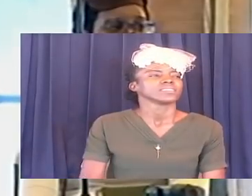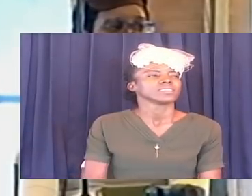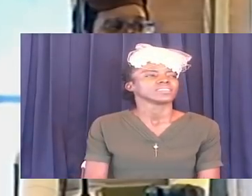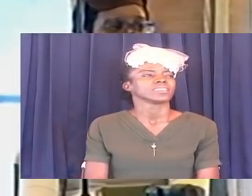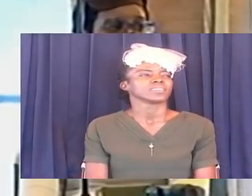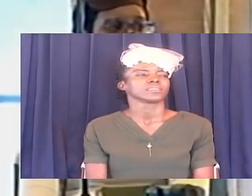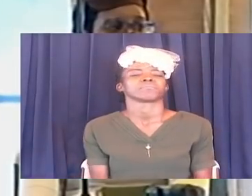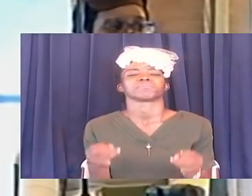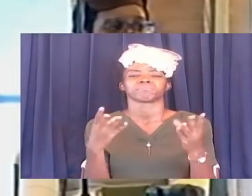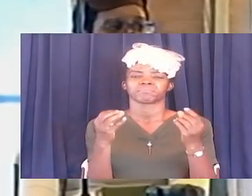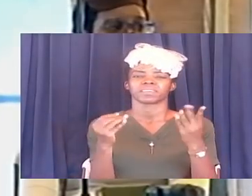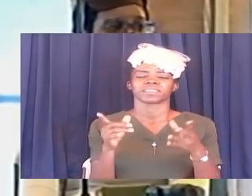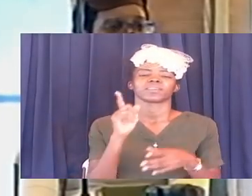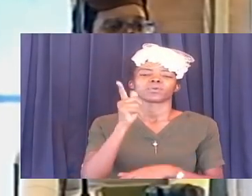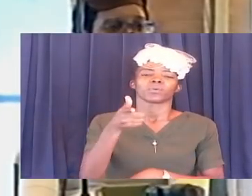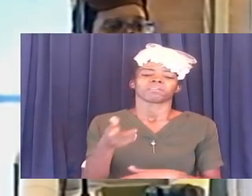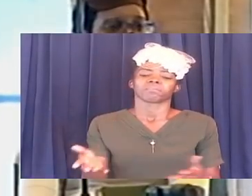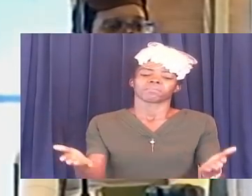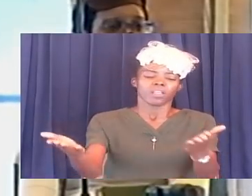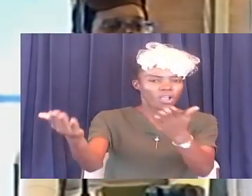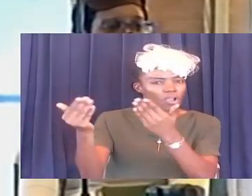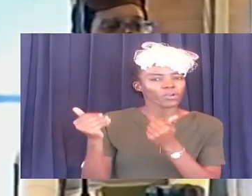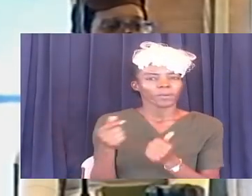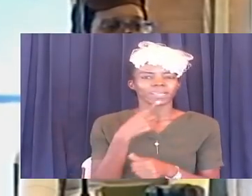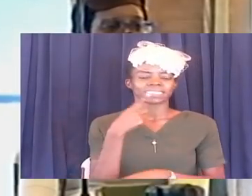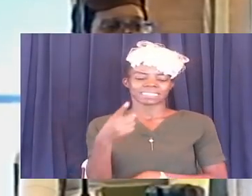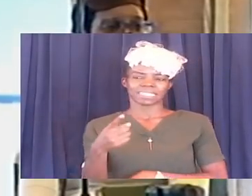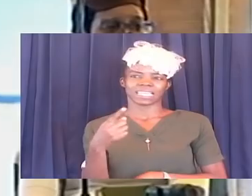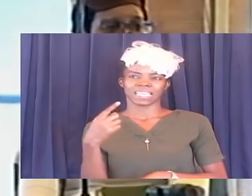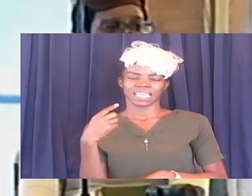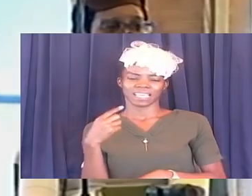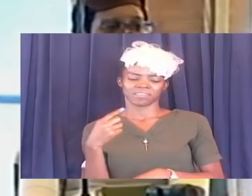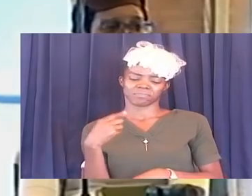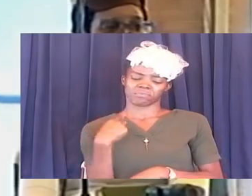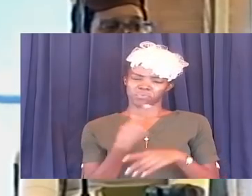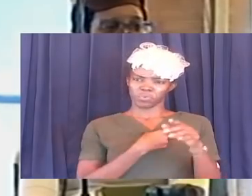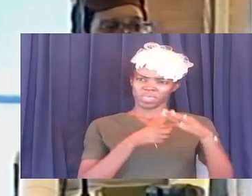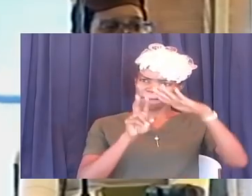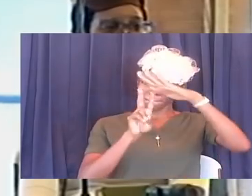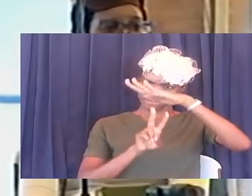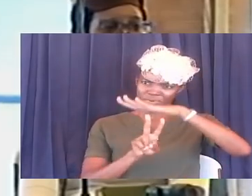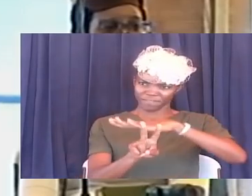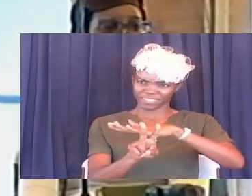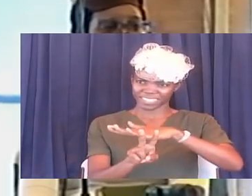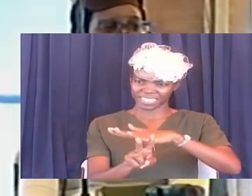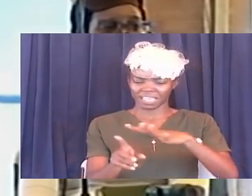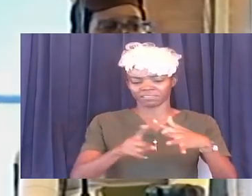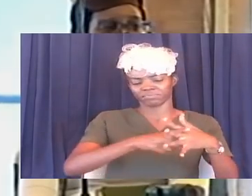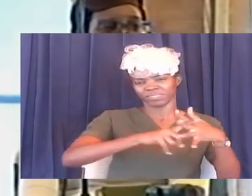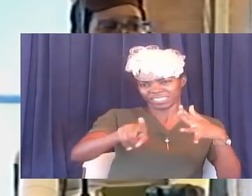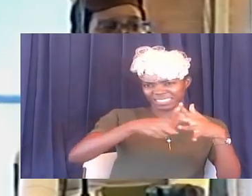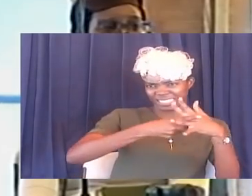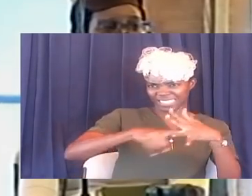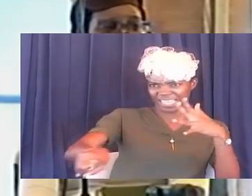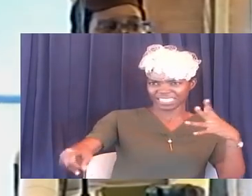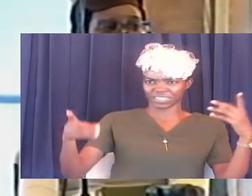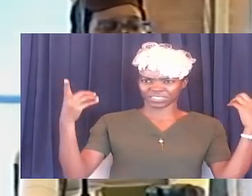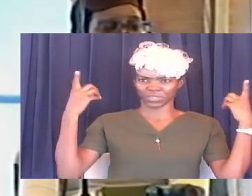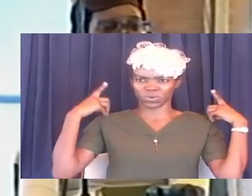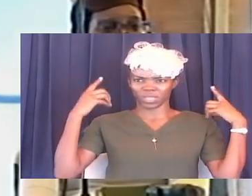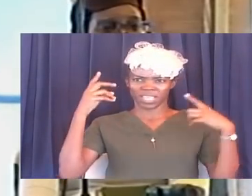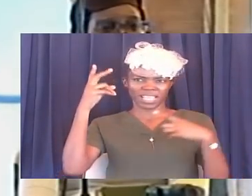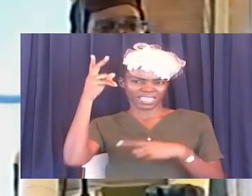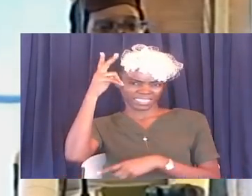Many will come and will say that they have prophesied and have cast out devils in his